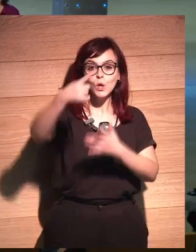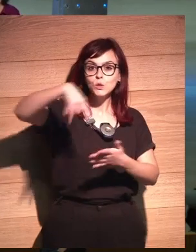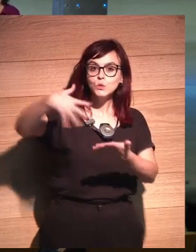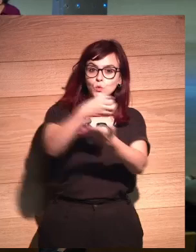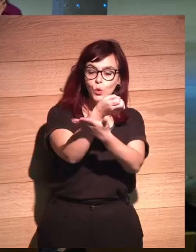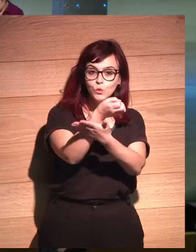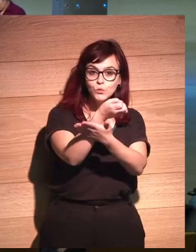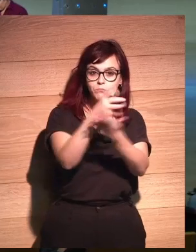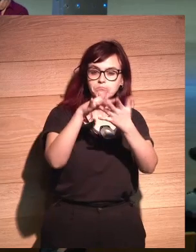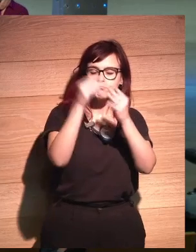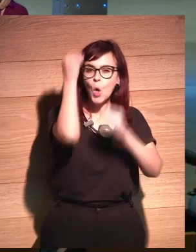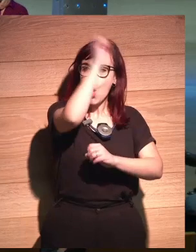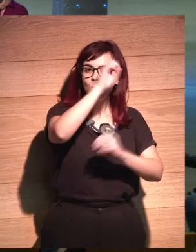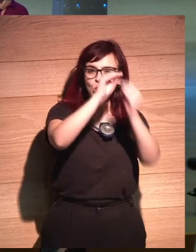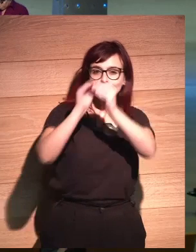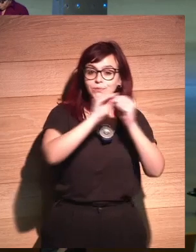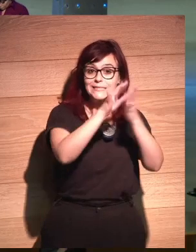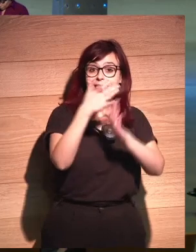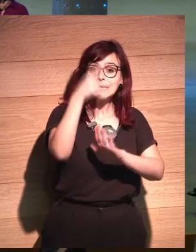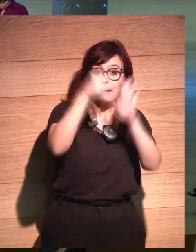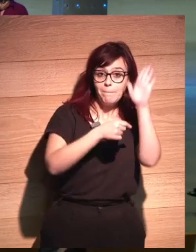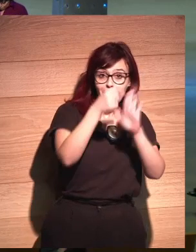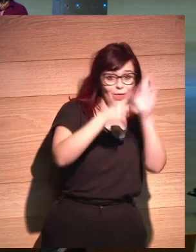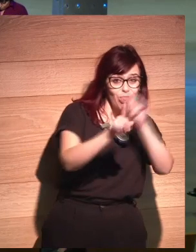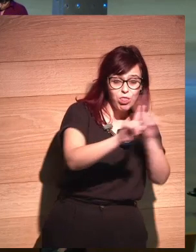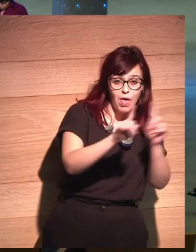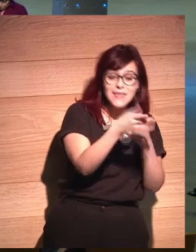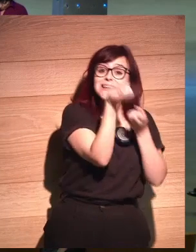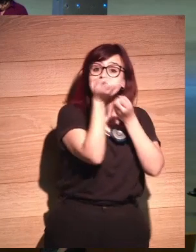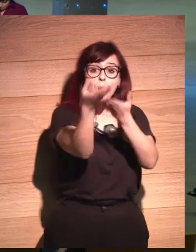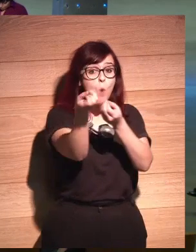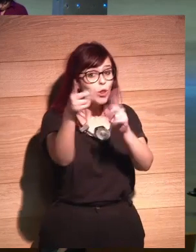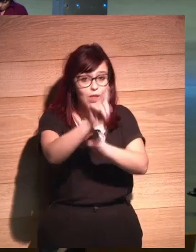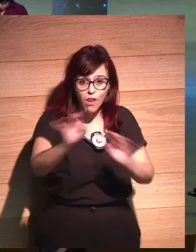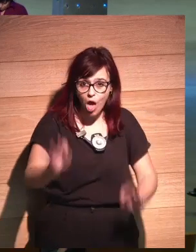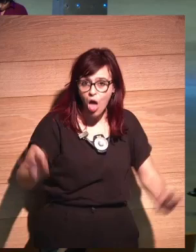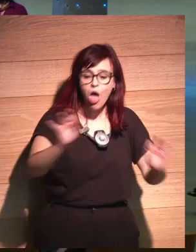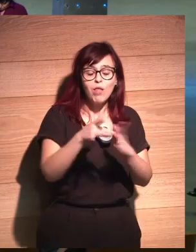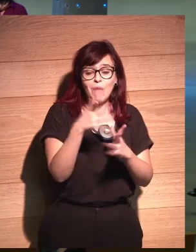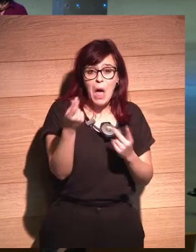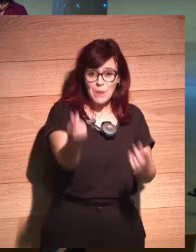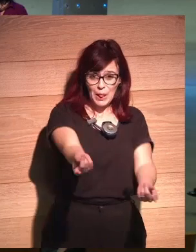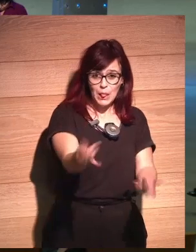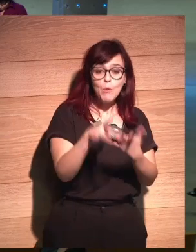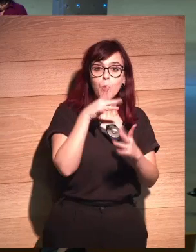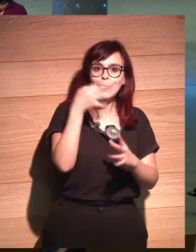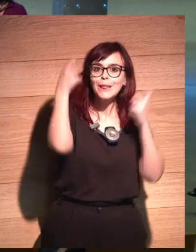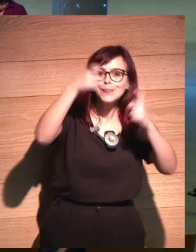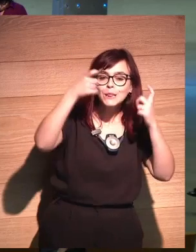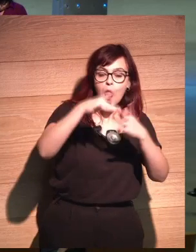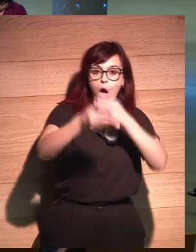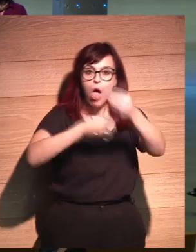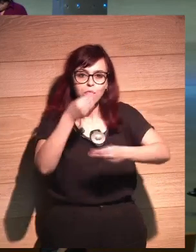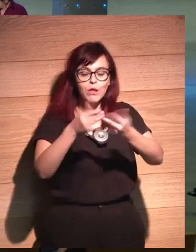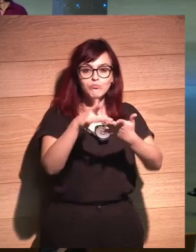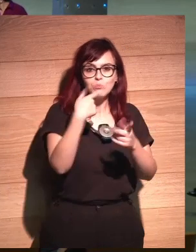agree on the fact that everything that is not measured and everything that is not reported is useless. We can try to do